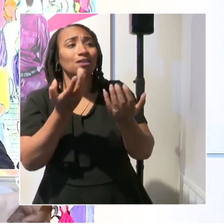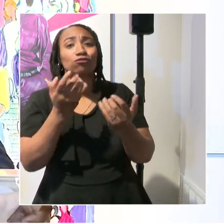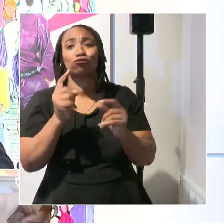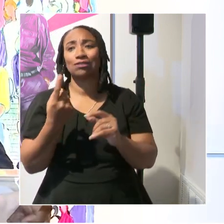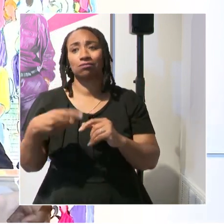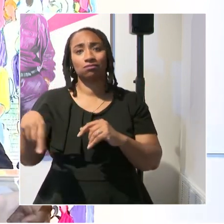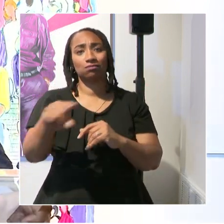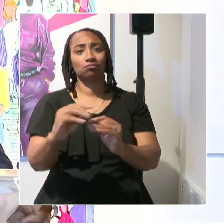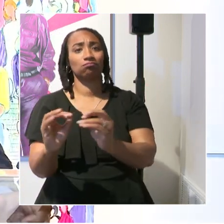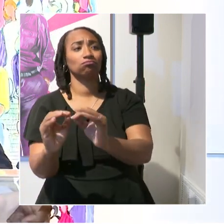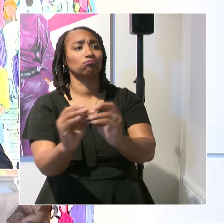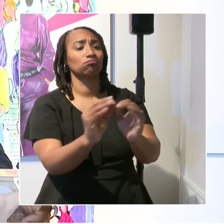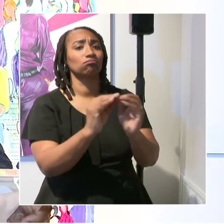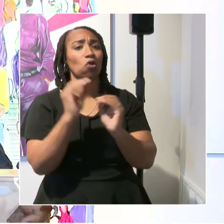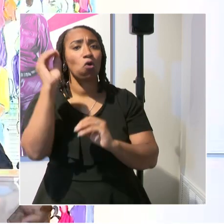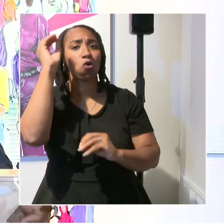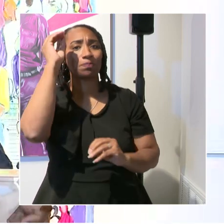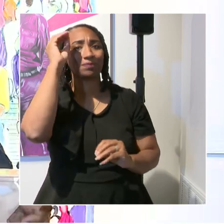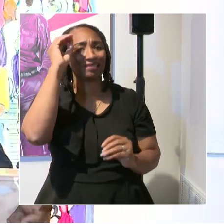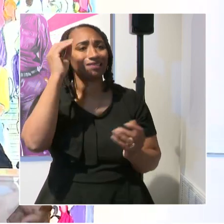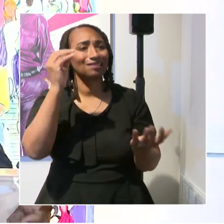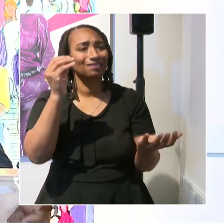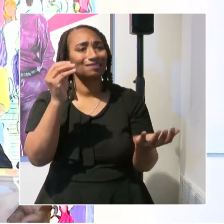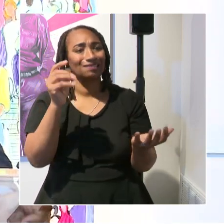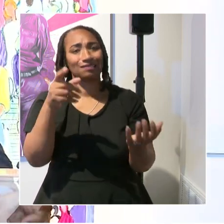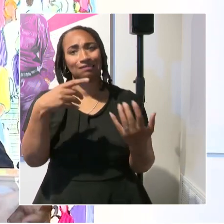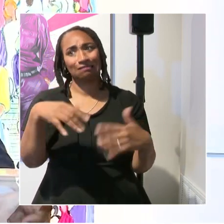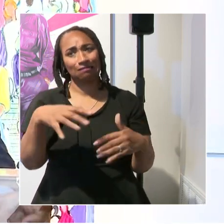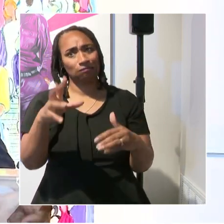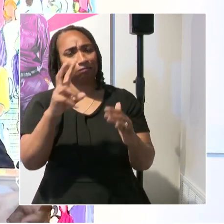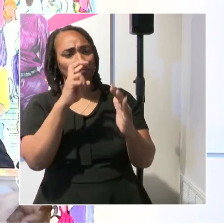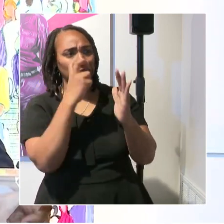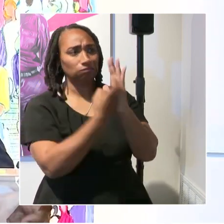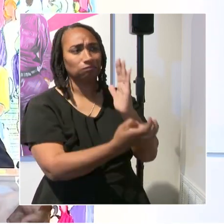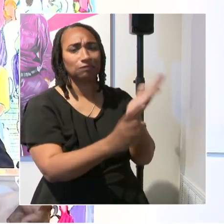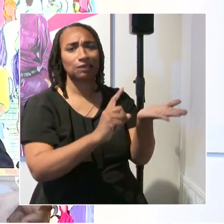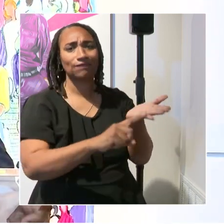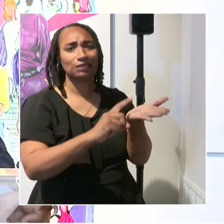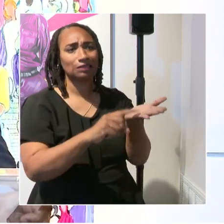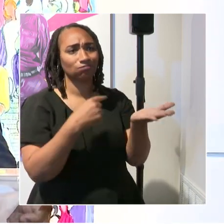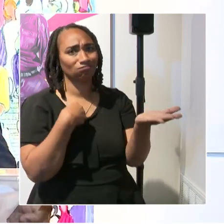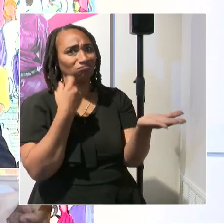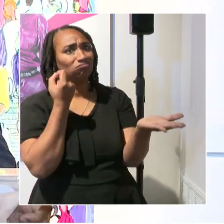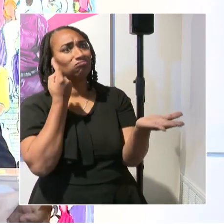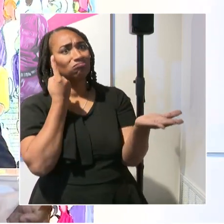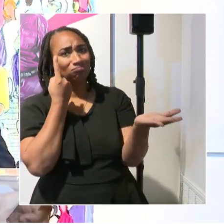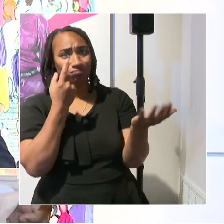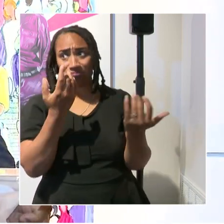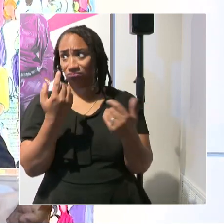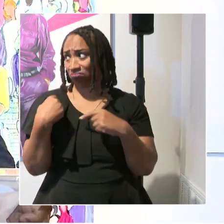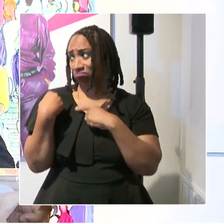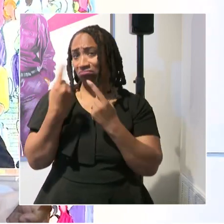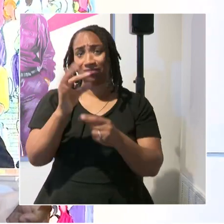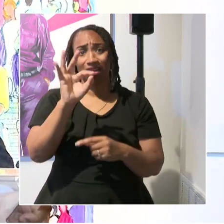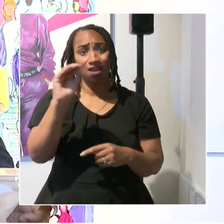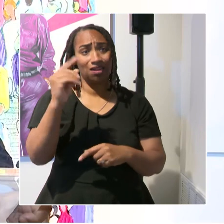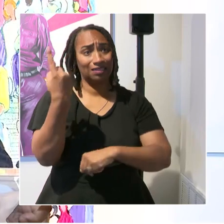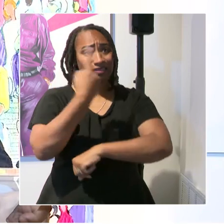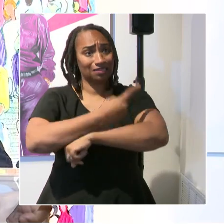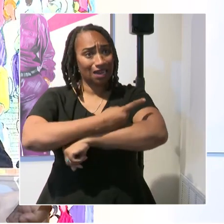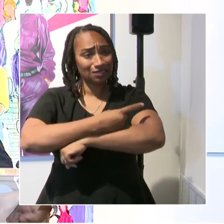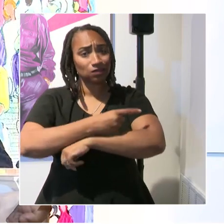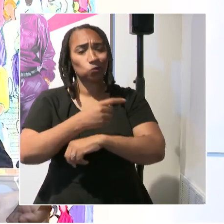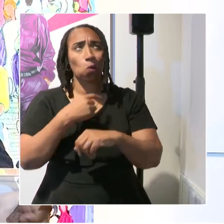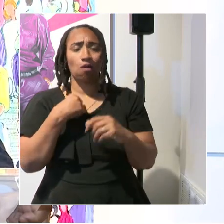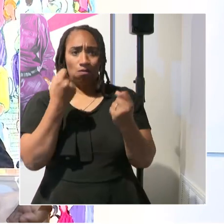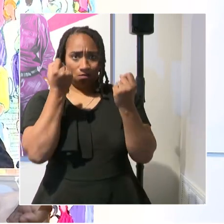been knee-deep in this investigation over the course of almost 90 days. And I have lots of thoughts, which I'm going to reserve